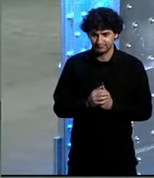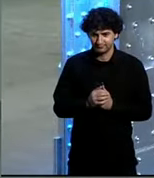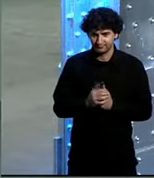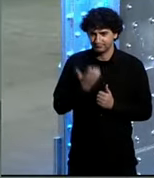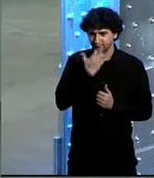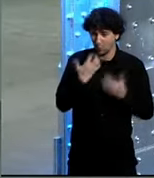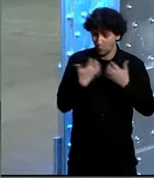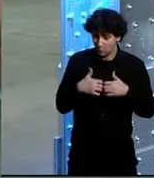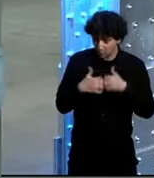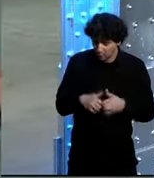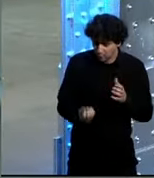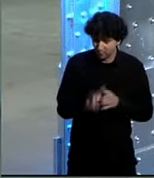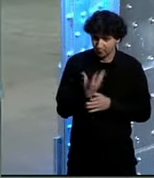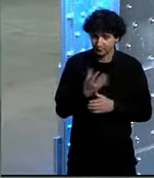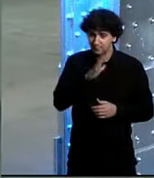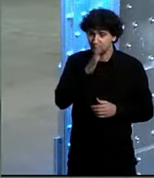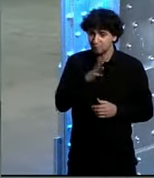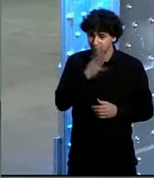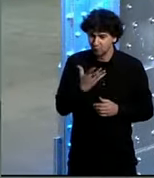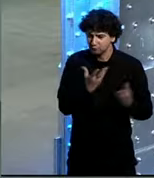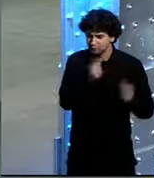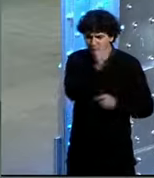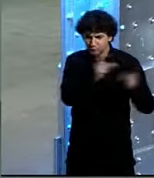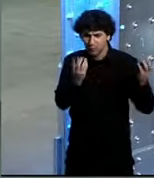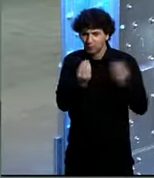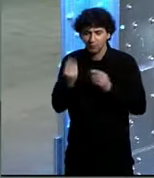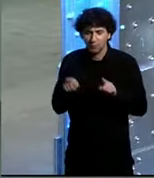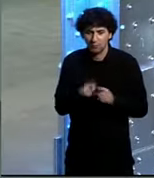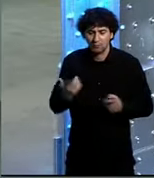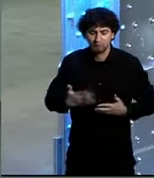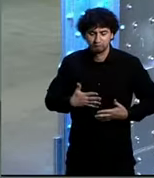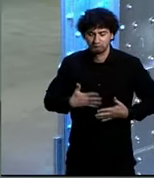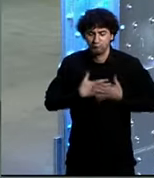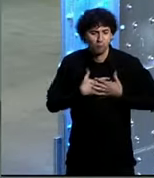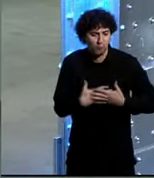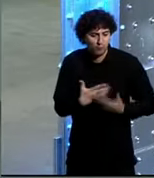all the different perspectives, because now we have different approaches.